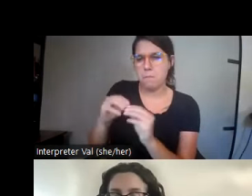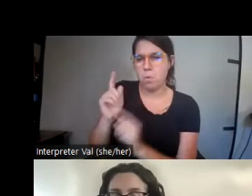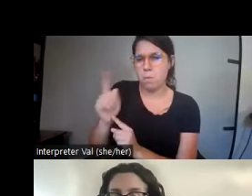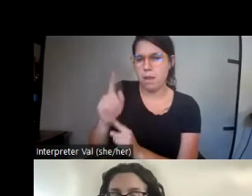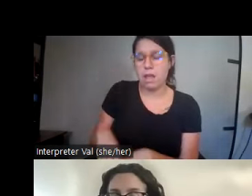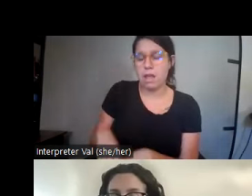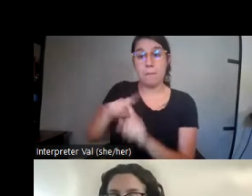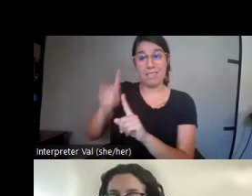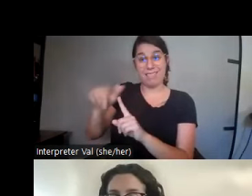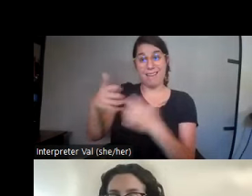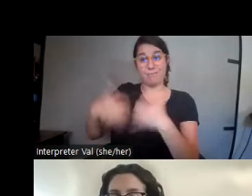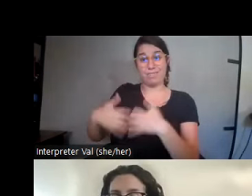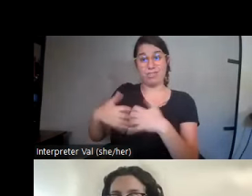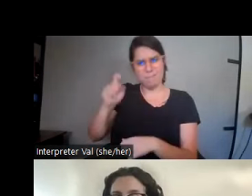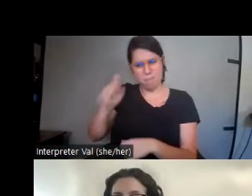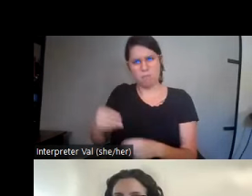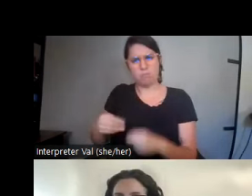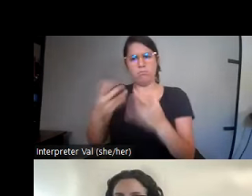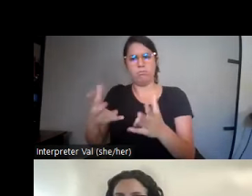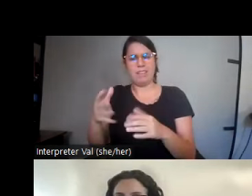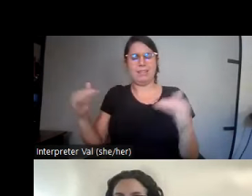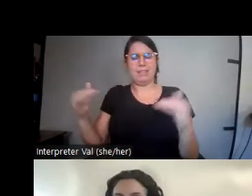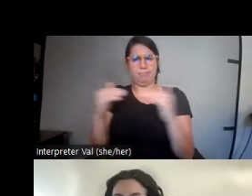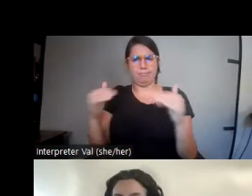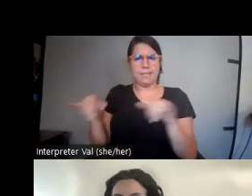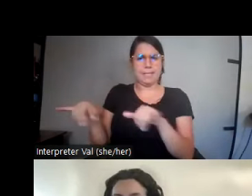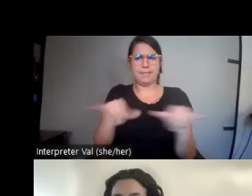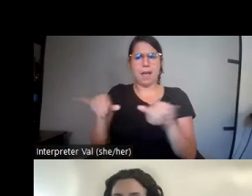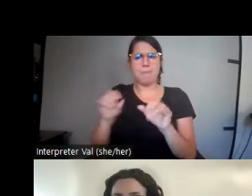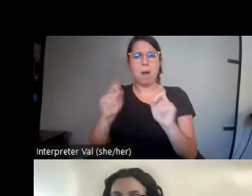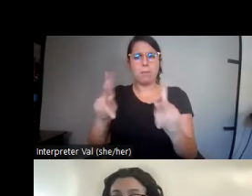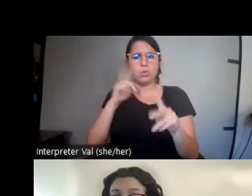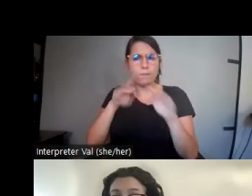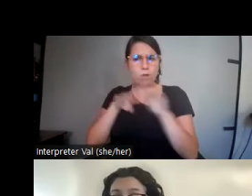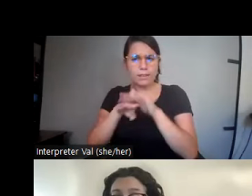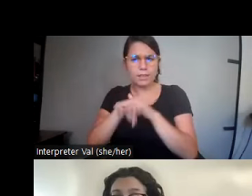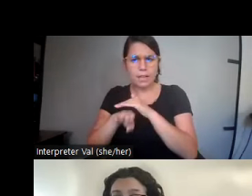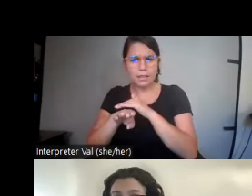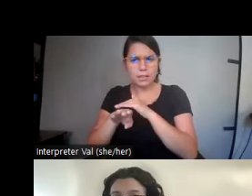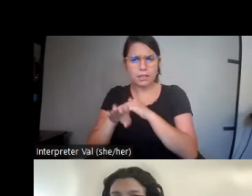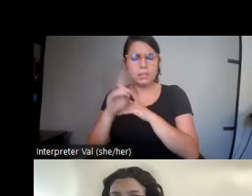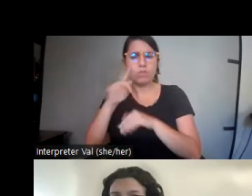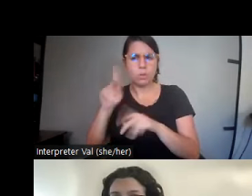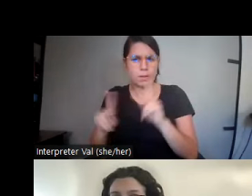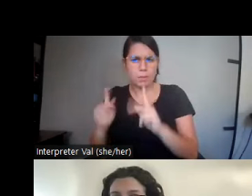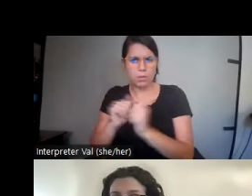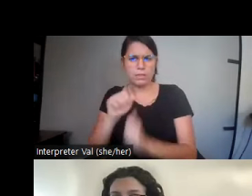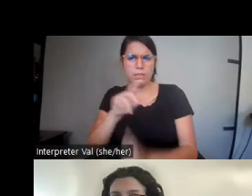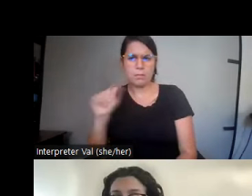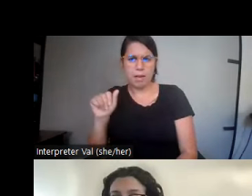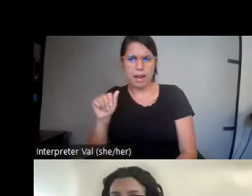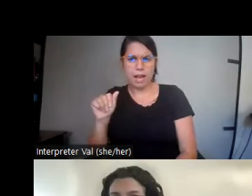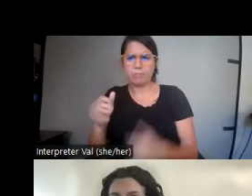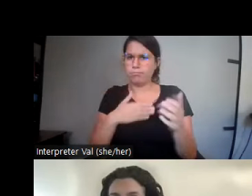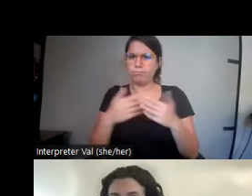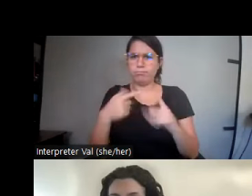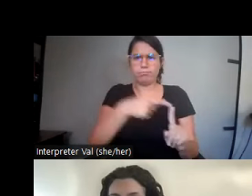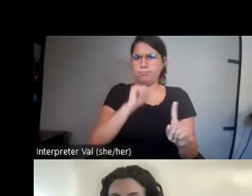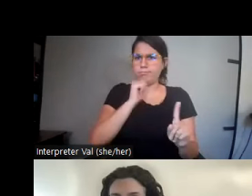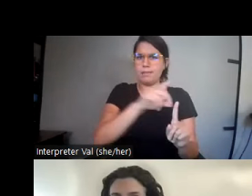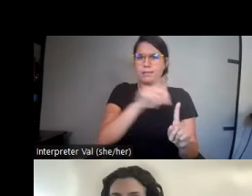this machine must provide the same opportunity for access for people with disabilities as for